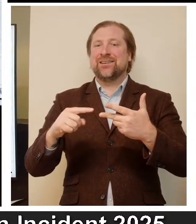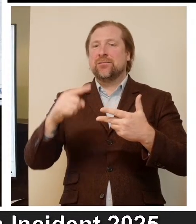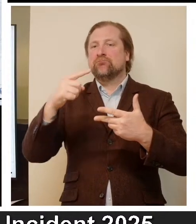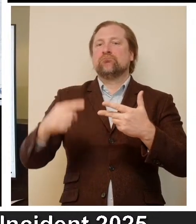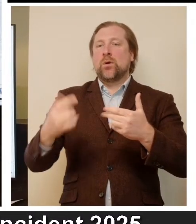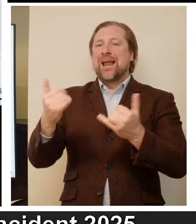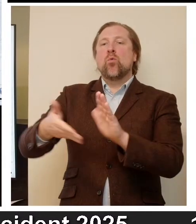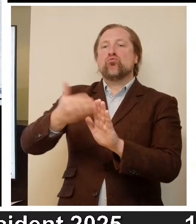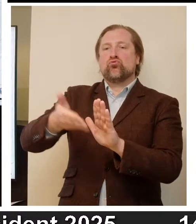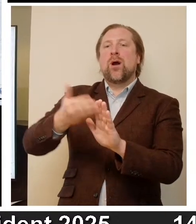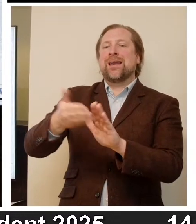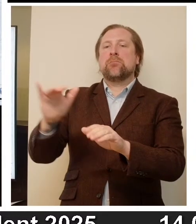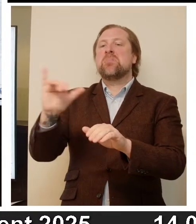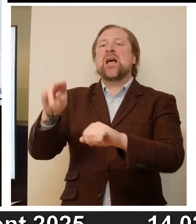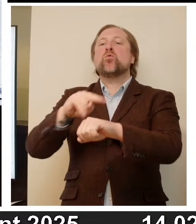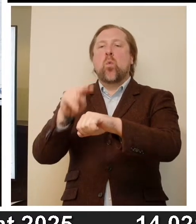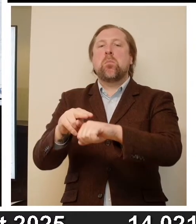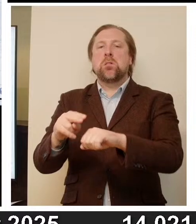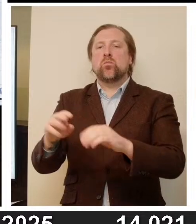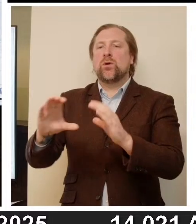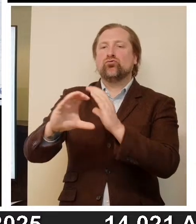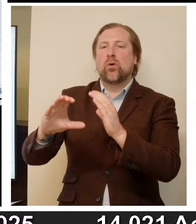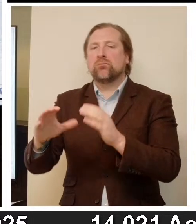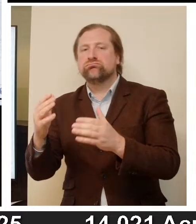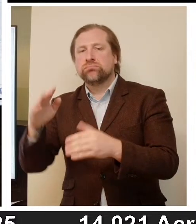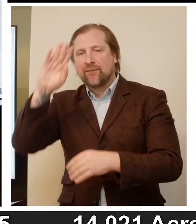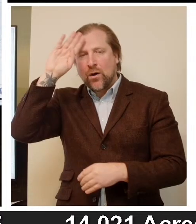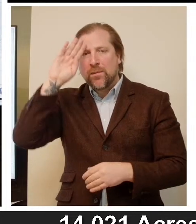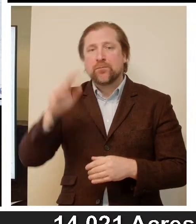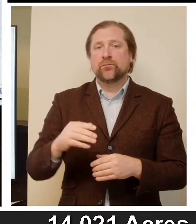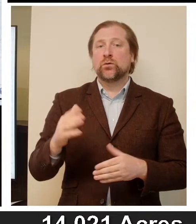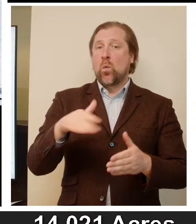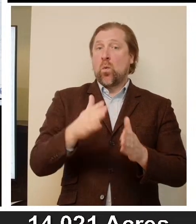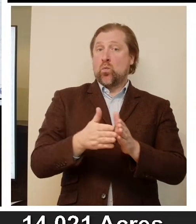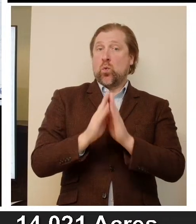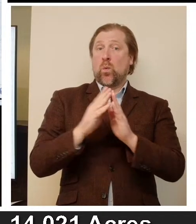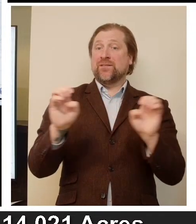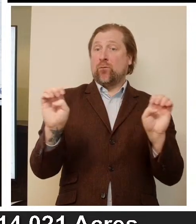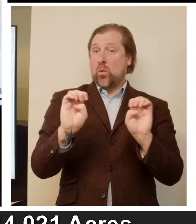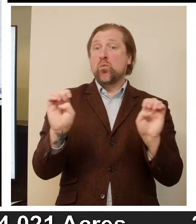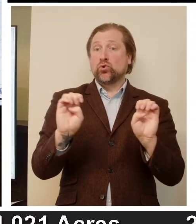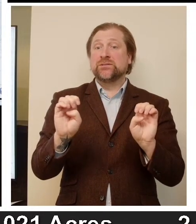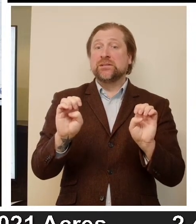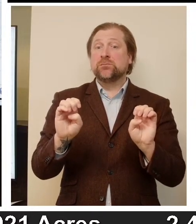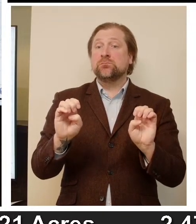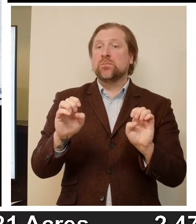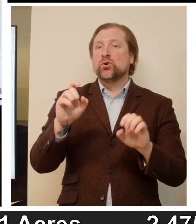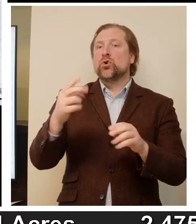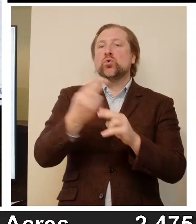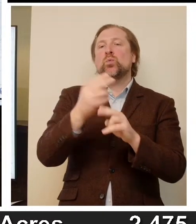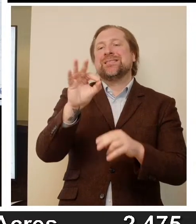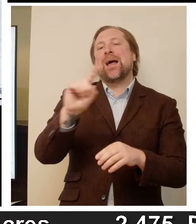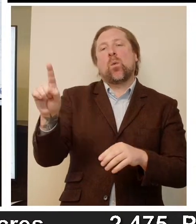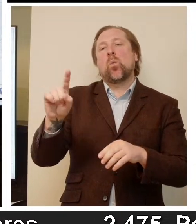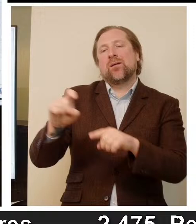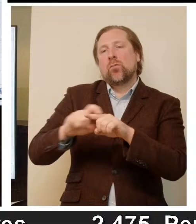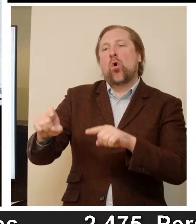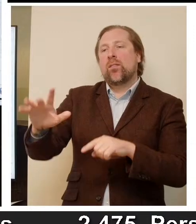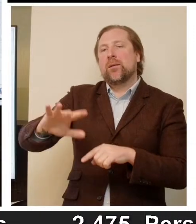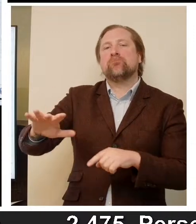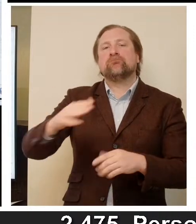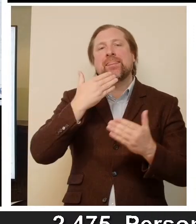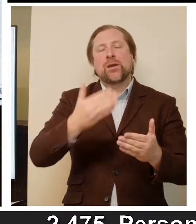all operating as per normal. So again, all requests for emergency services should utilize the 911 system. Thank